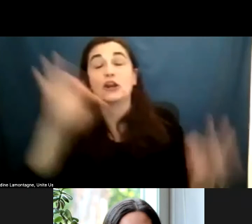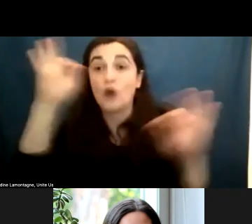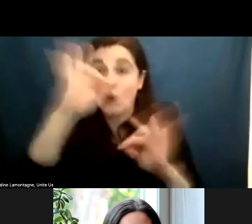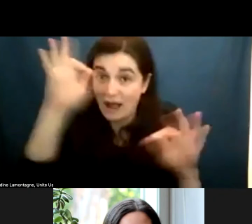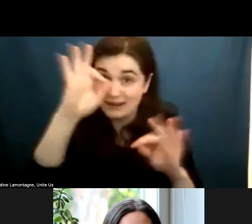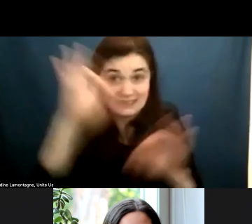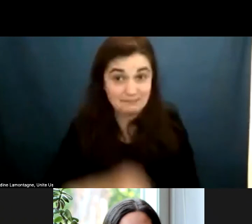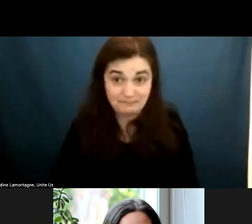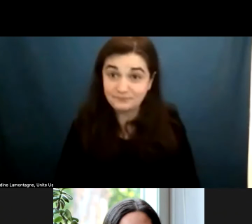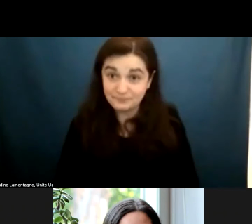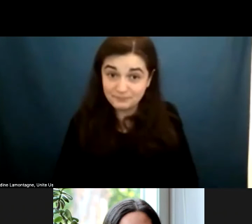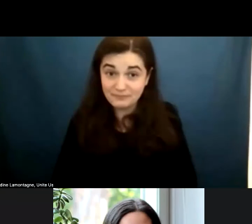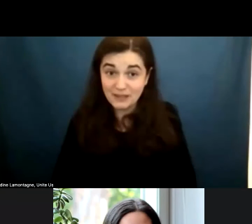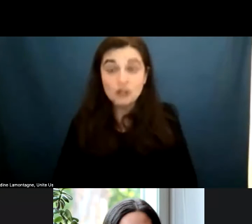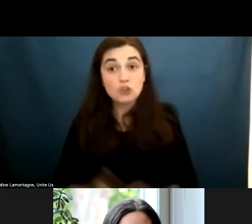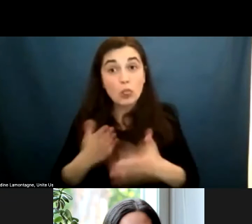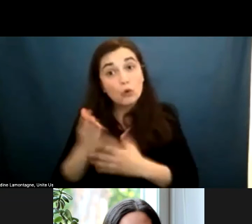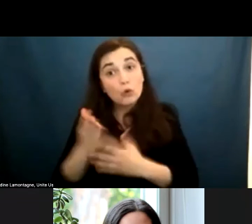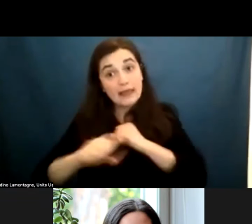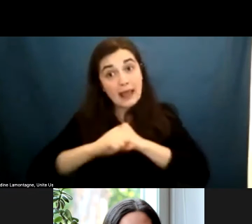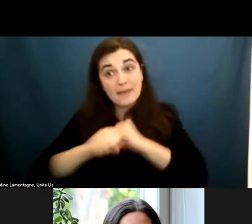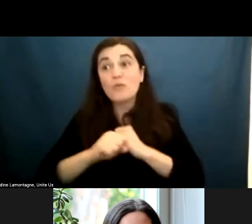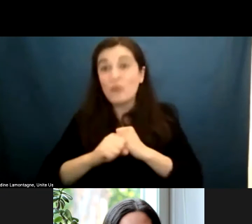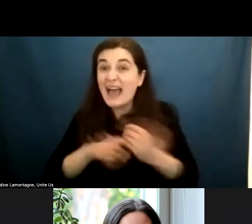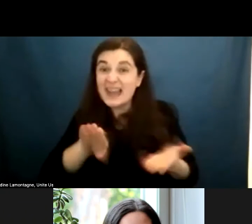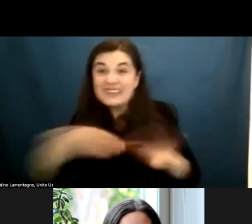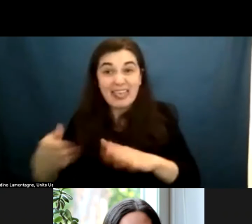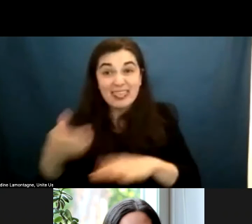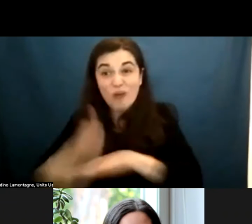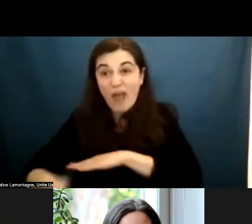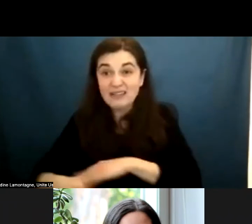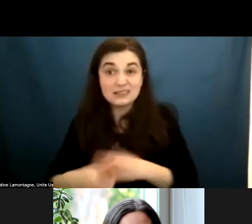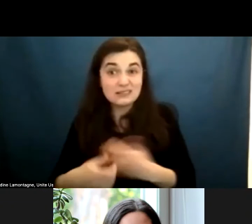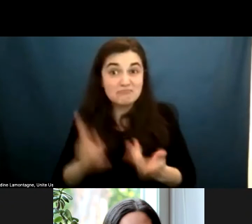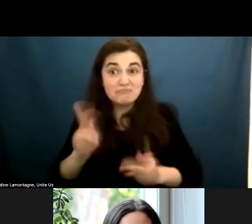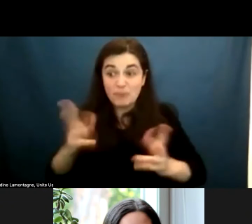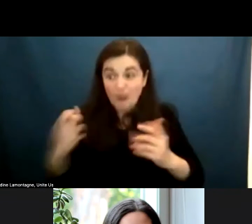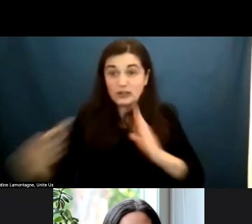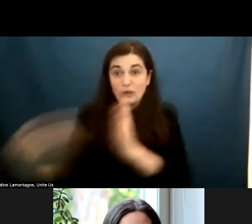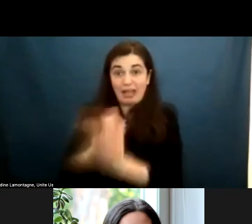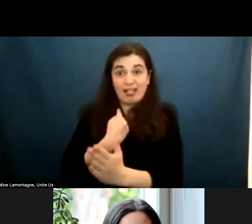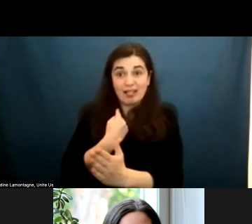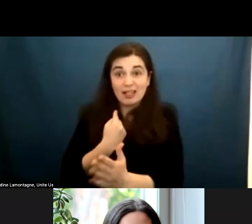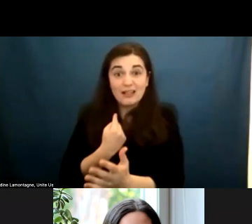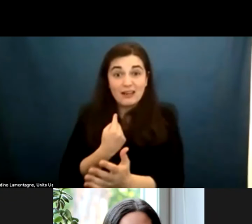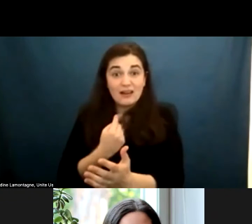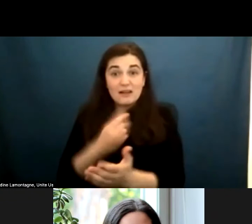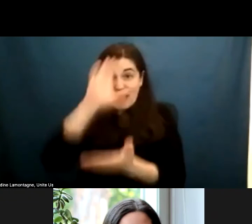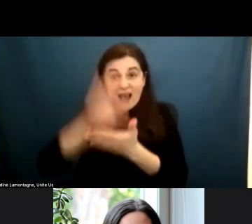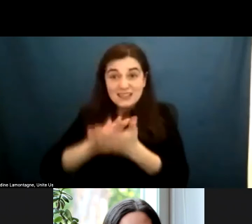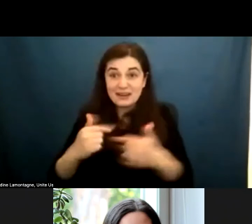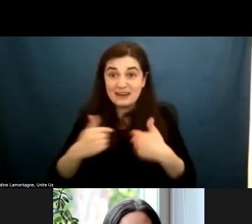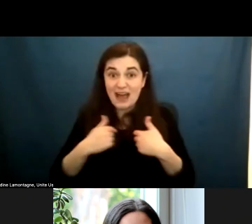we, during the campaign, did get death threats. I got a lot of really creepy emails. You know, my husband and I got a